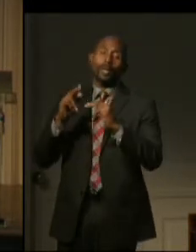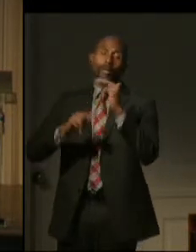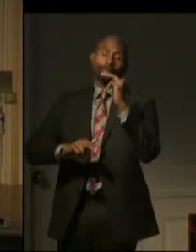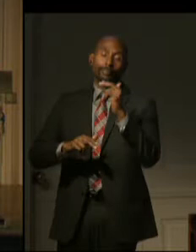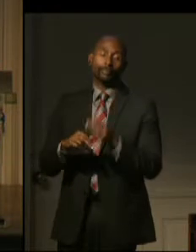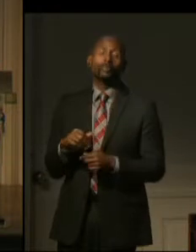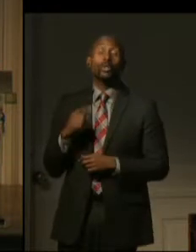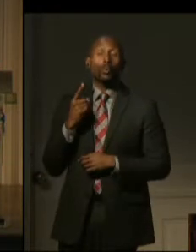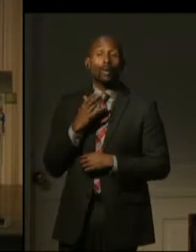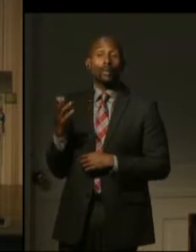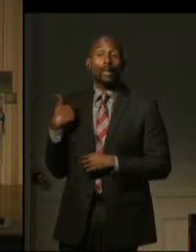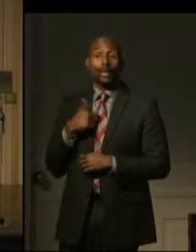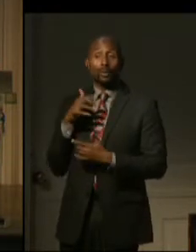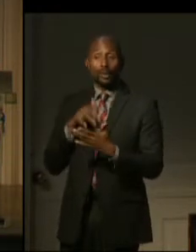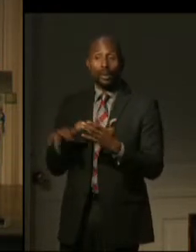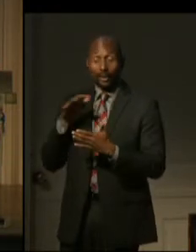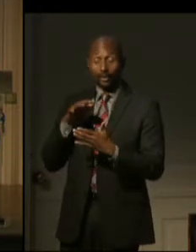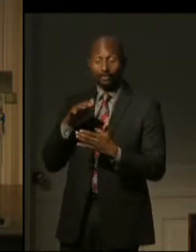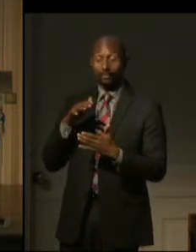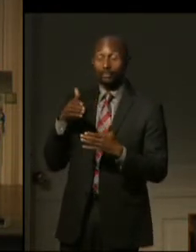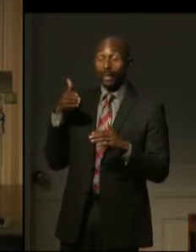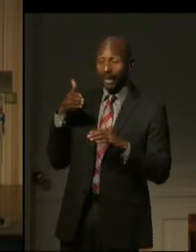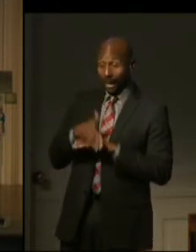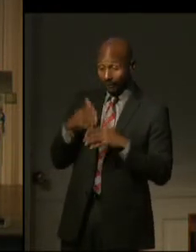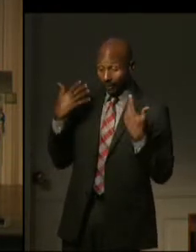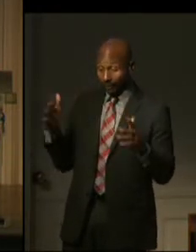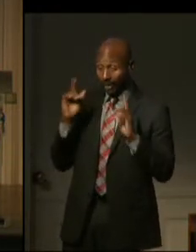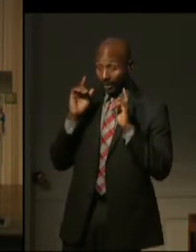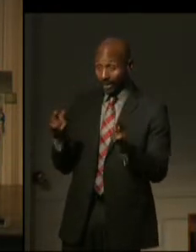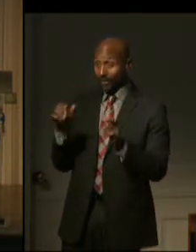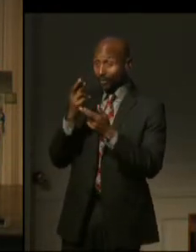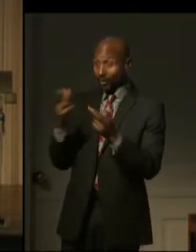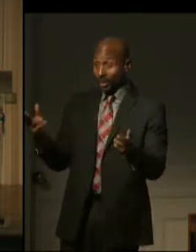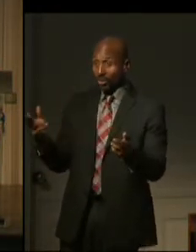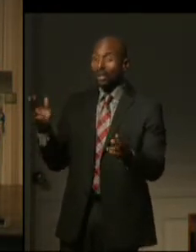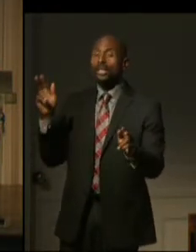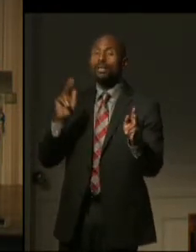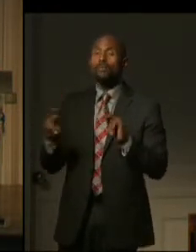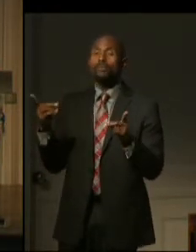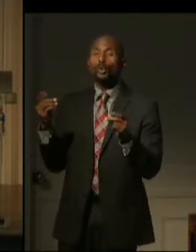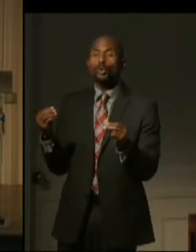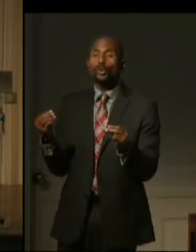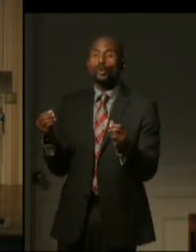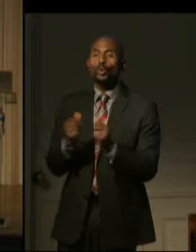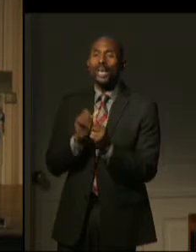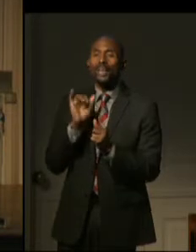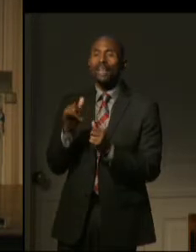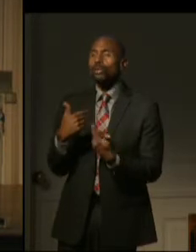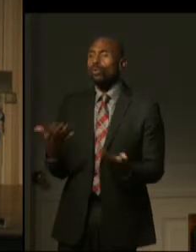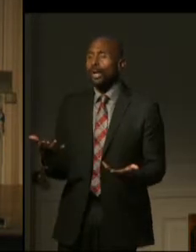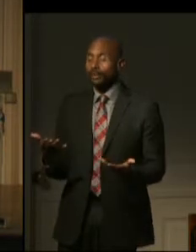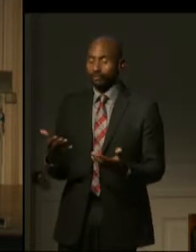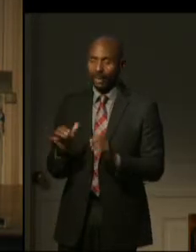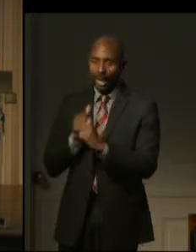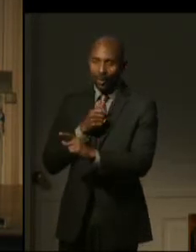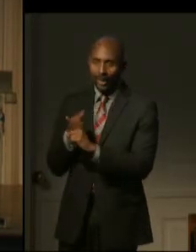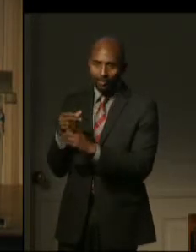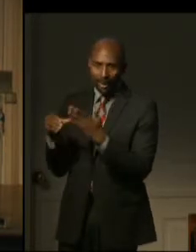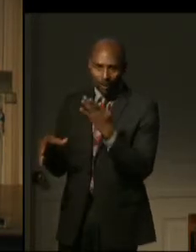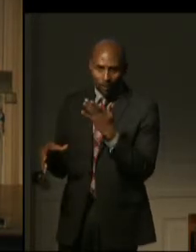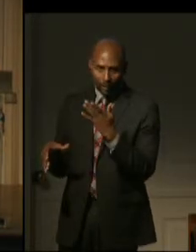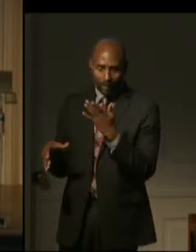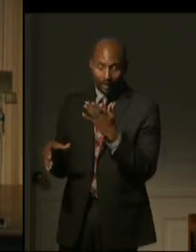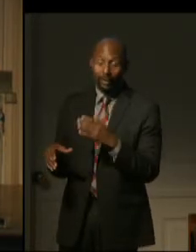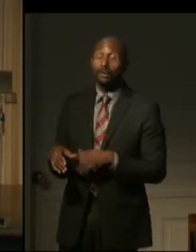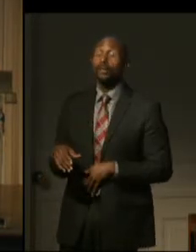studying, once we give them the resources, what do people do with it? And what is the impact on students? And in part of that, we learn what